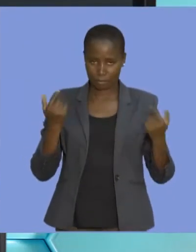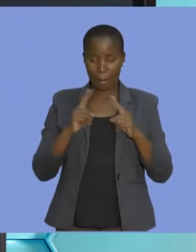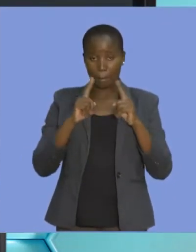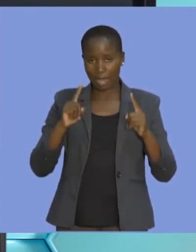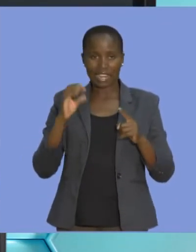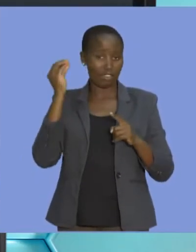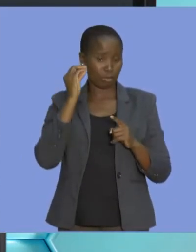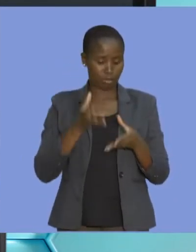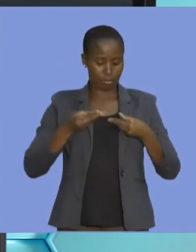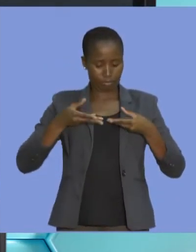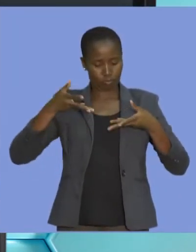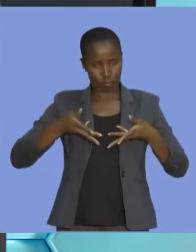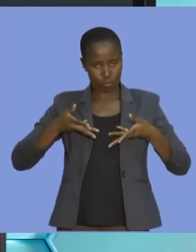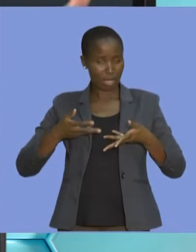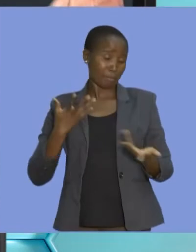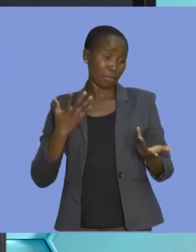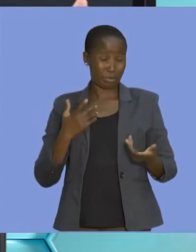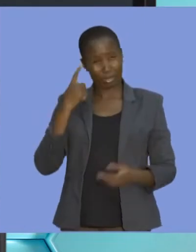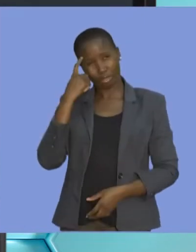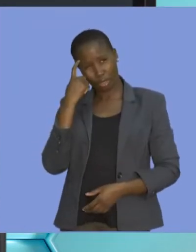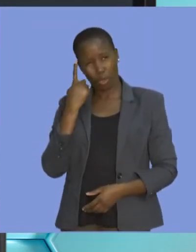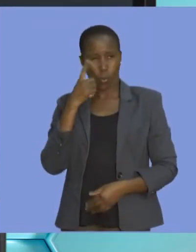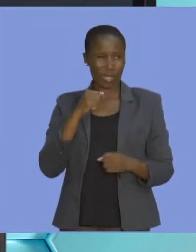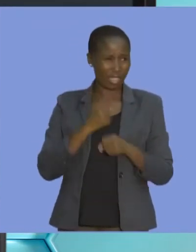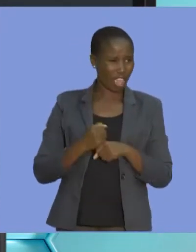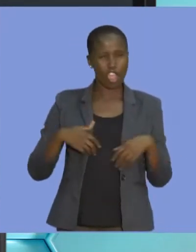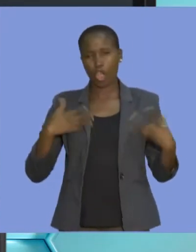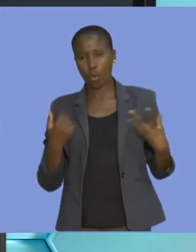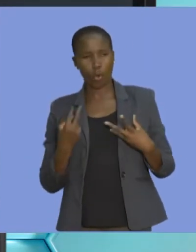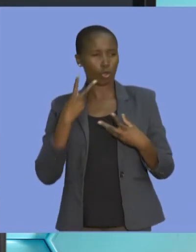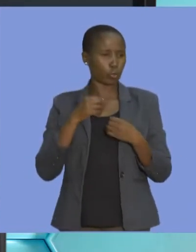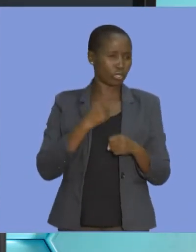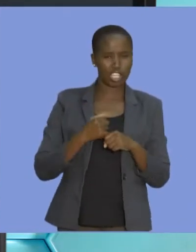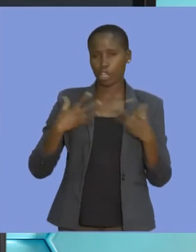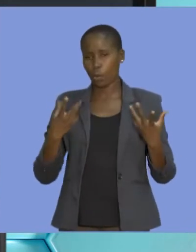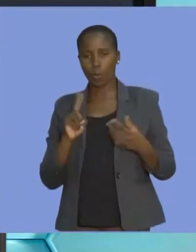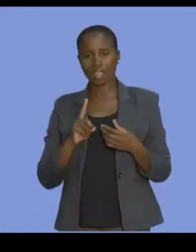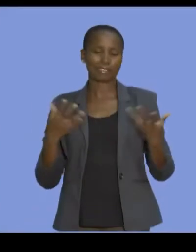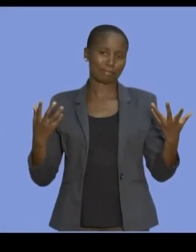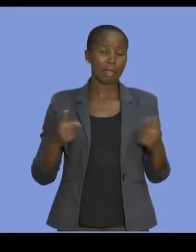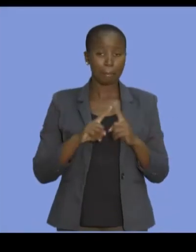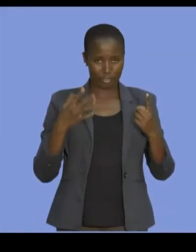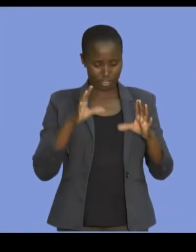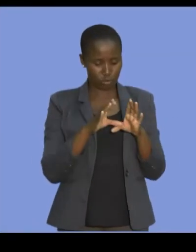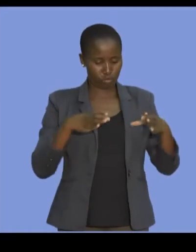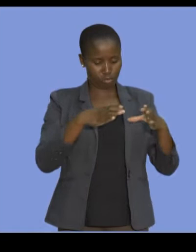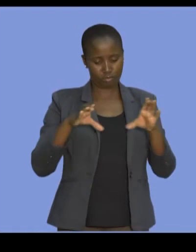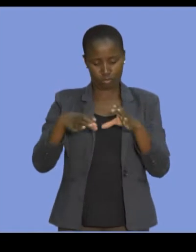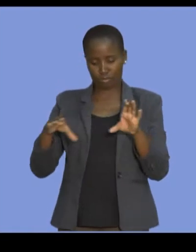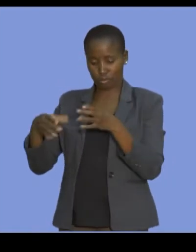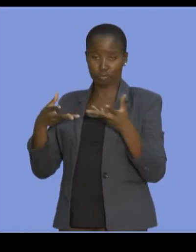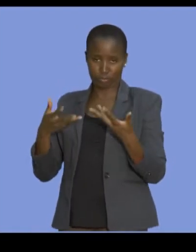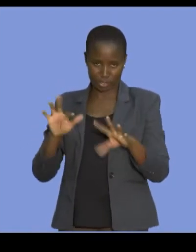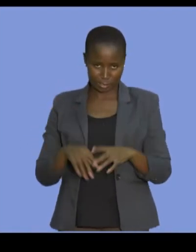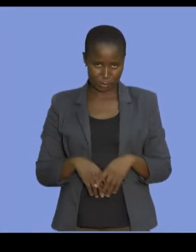year or 2 years, it's for an interval, but it was grouped. Now, to find the